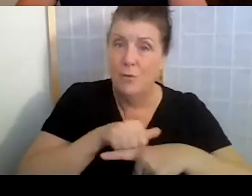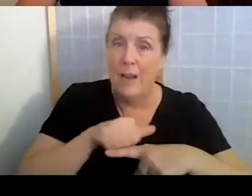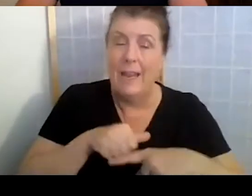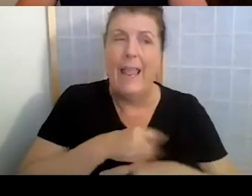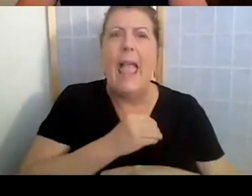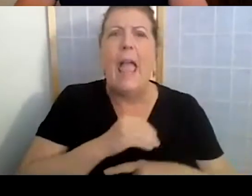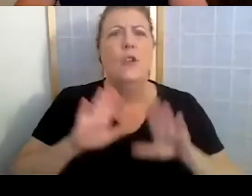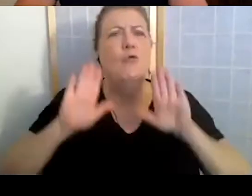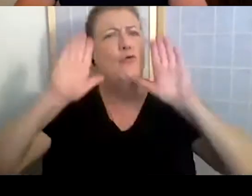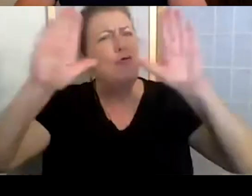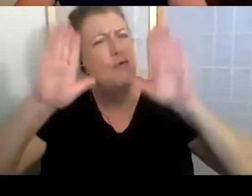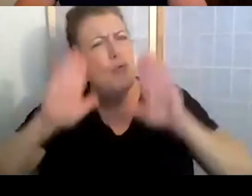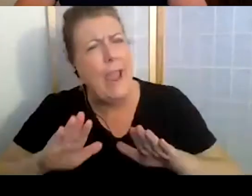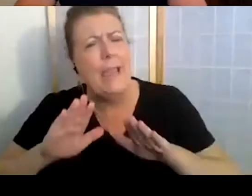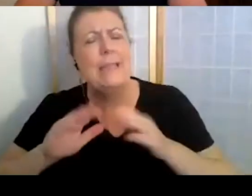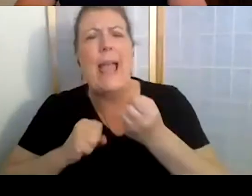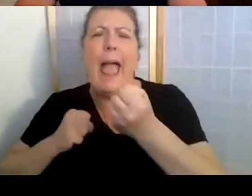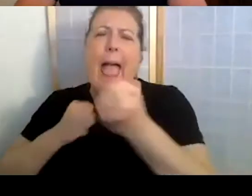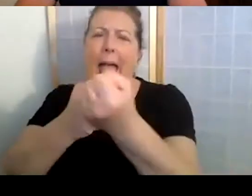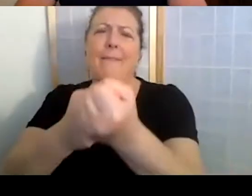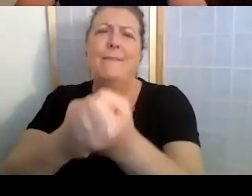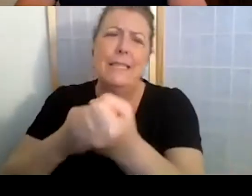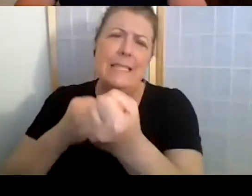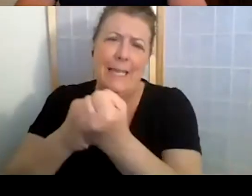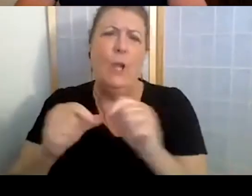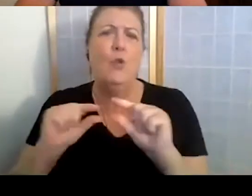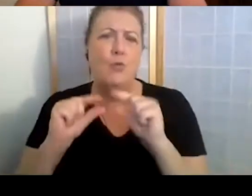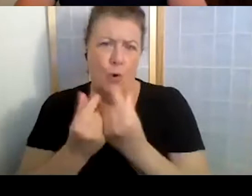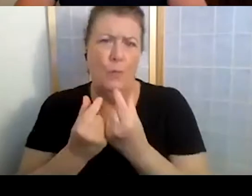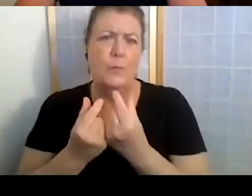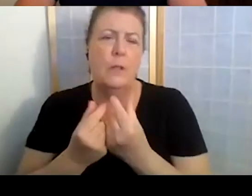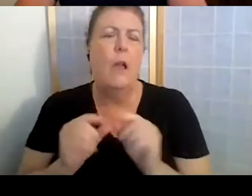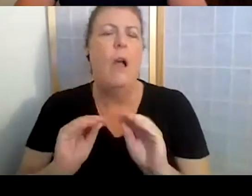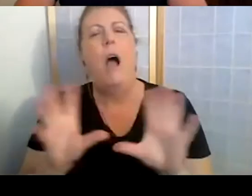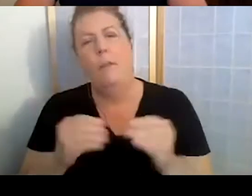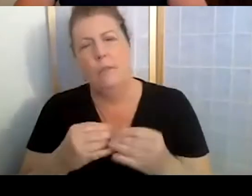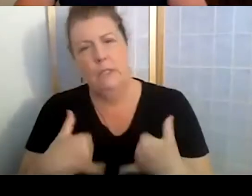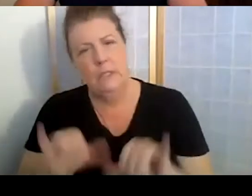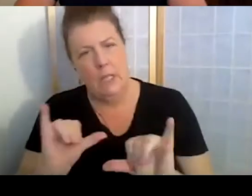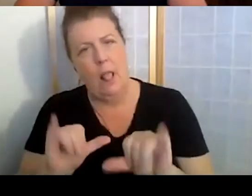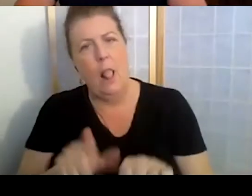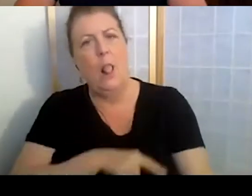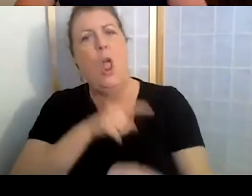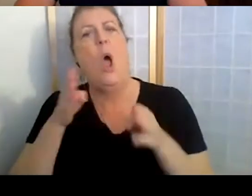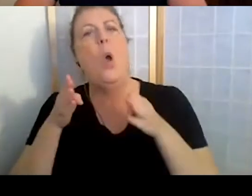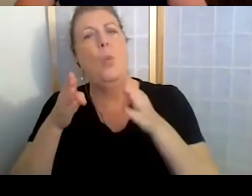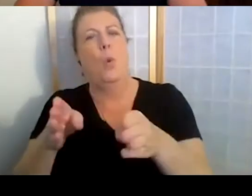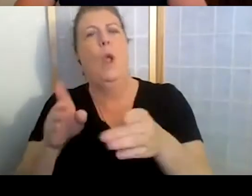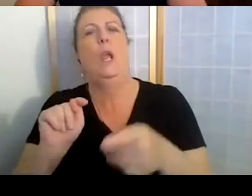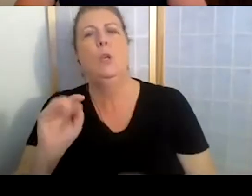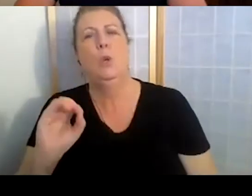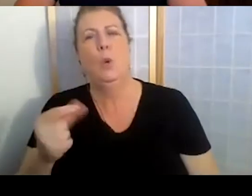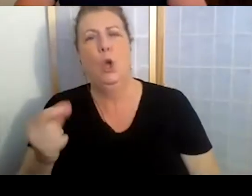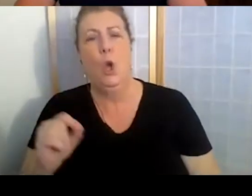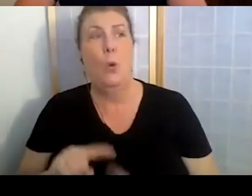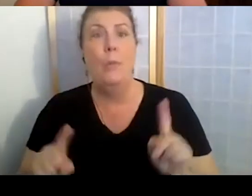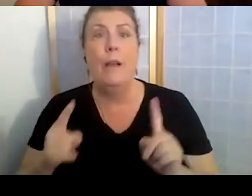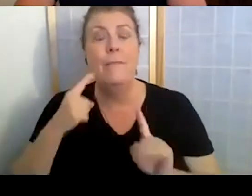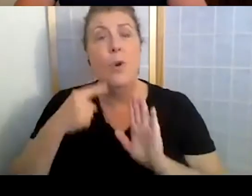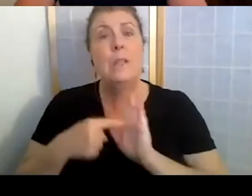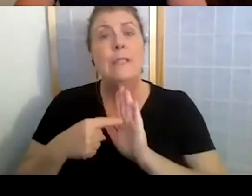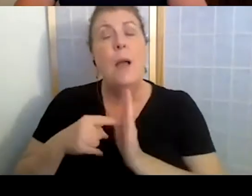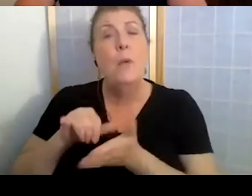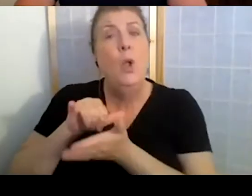departments. Obviously, there's a long way to go. But, you know, there are places like the New York Special Victims Unit has